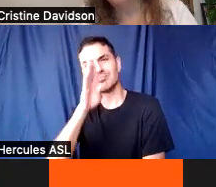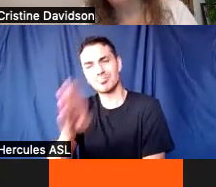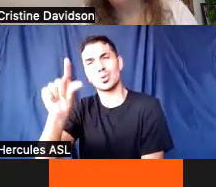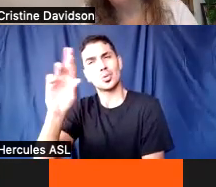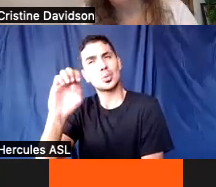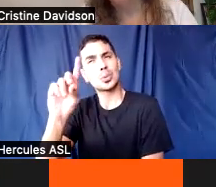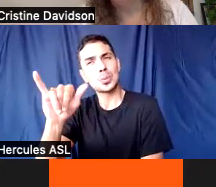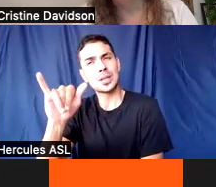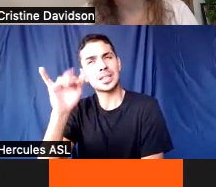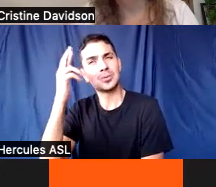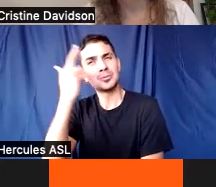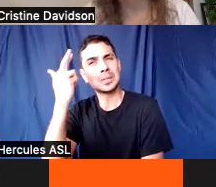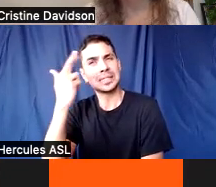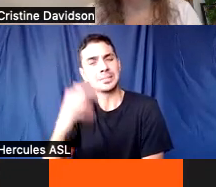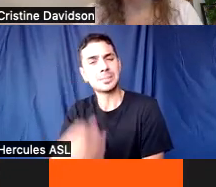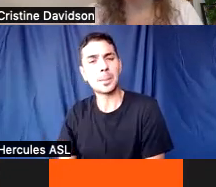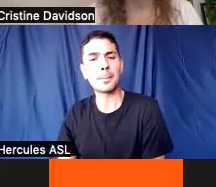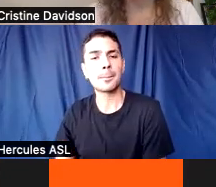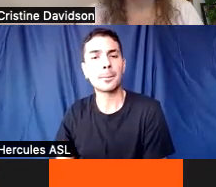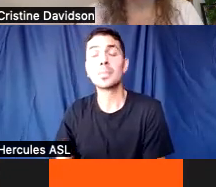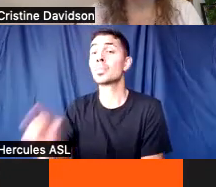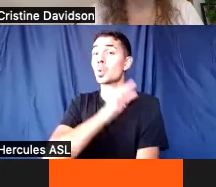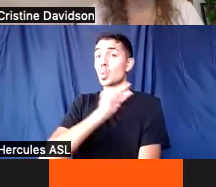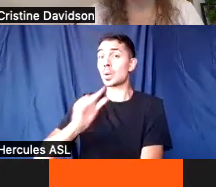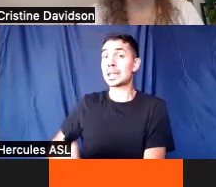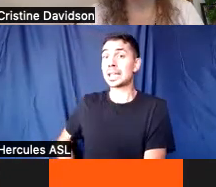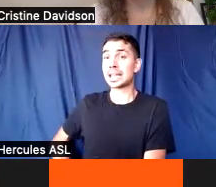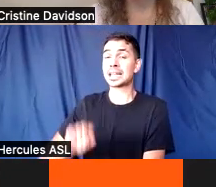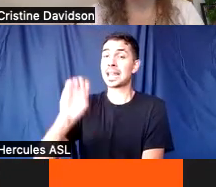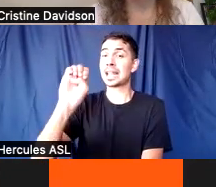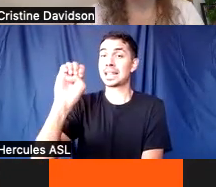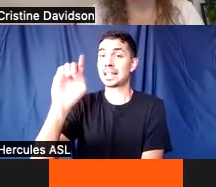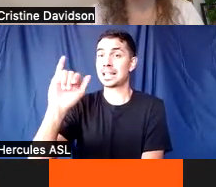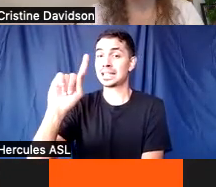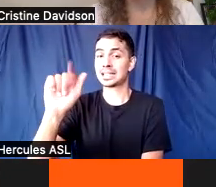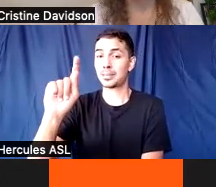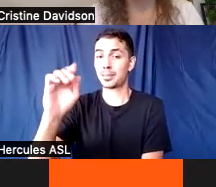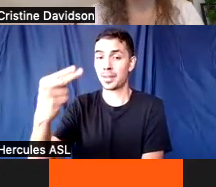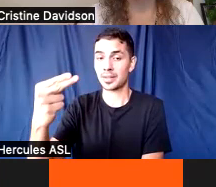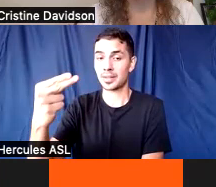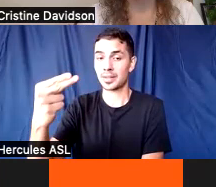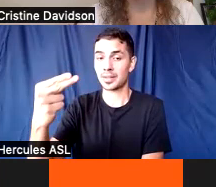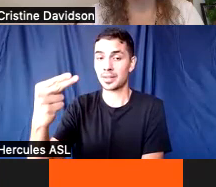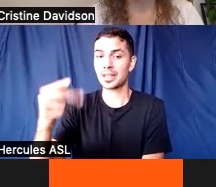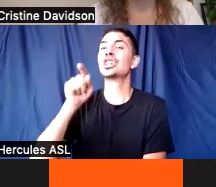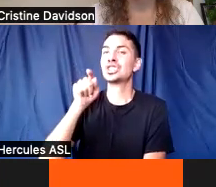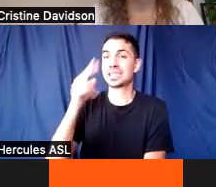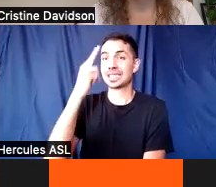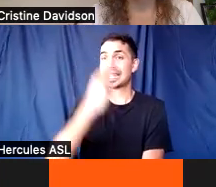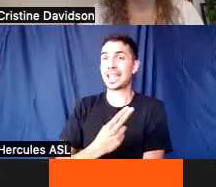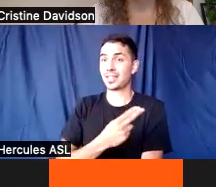example. She was an excommunicated Catholic. She authorized English expeditions to North America